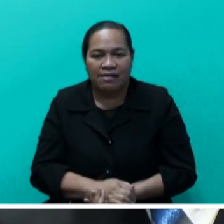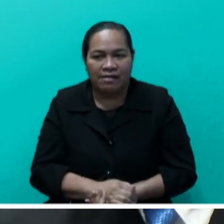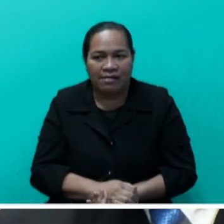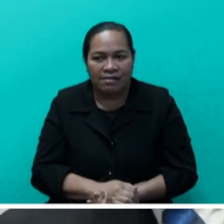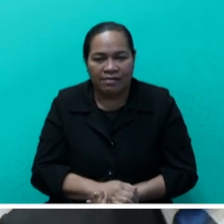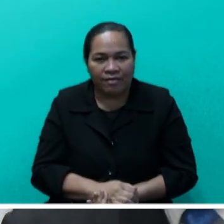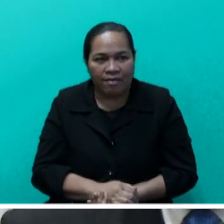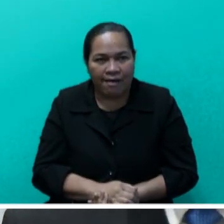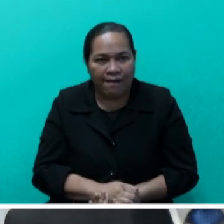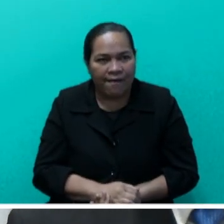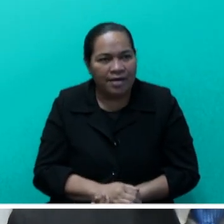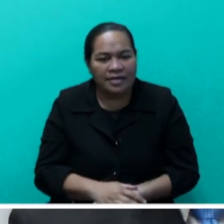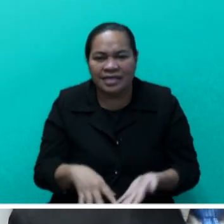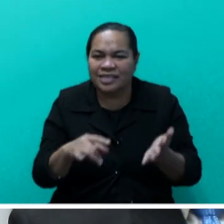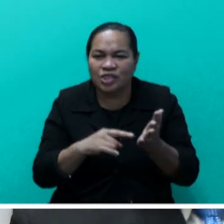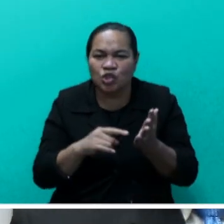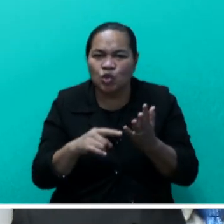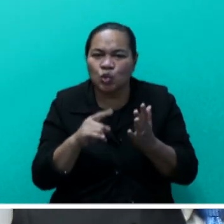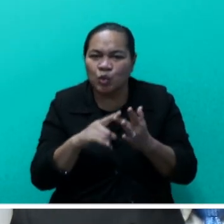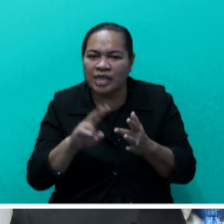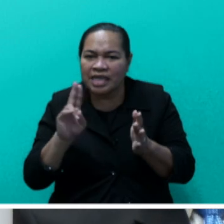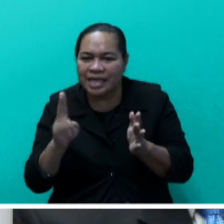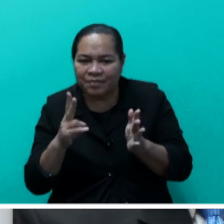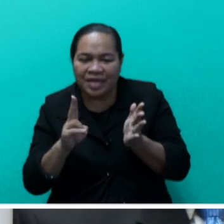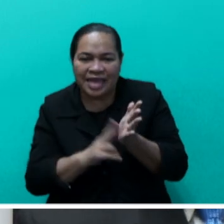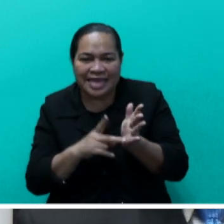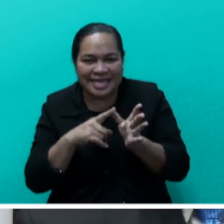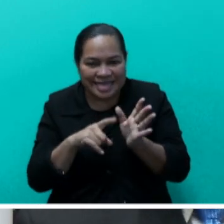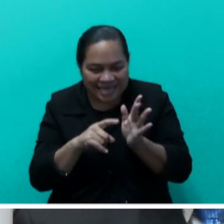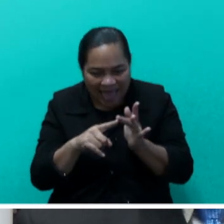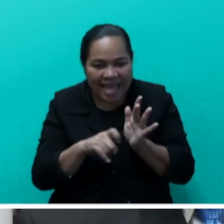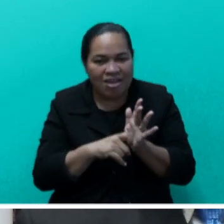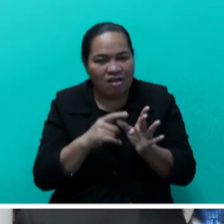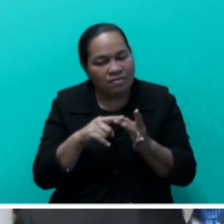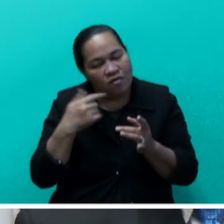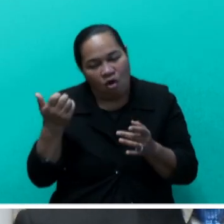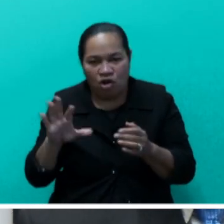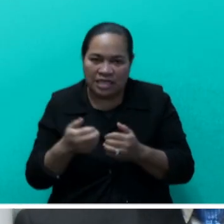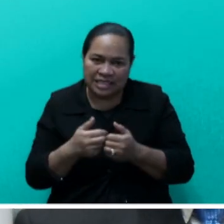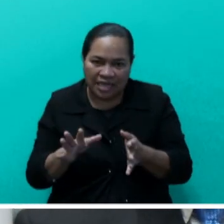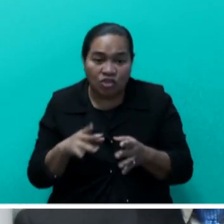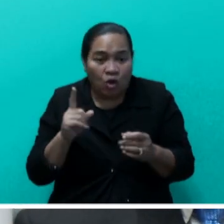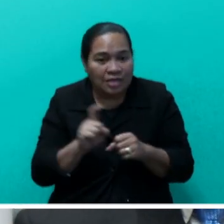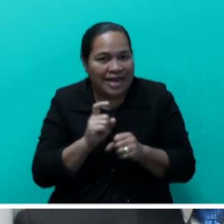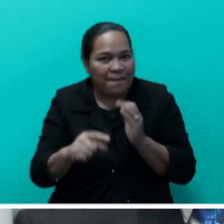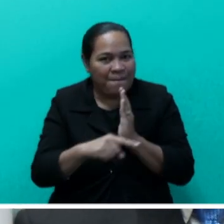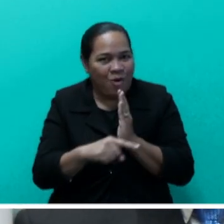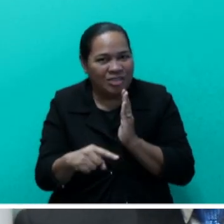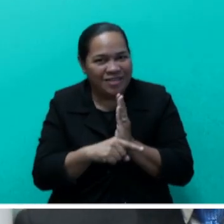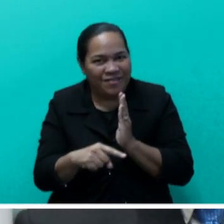Apparently there's 2 in there, right? So that's already started. So that's creating some positive